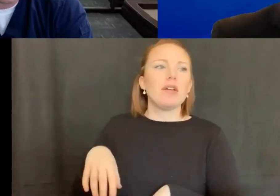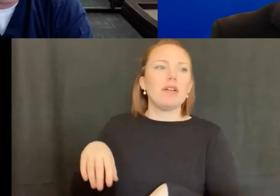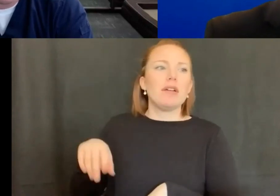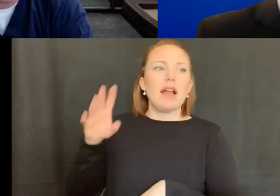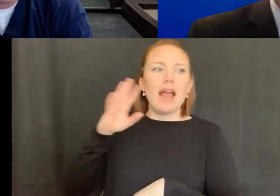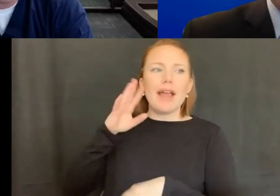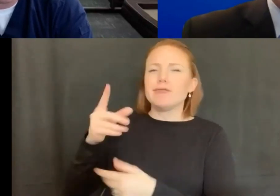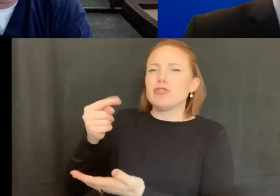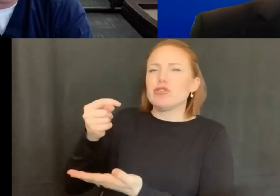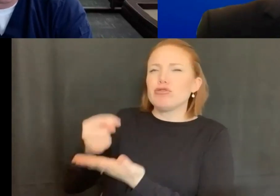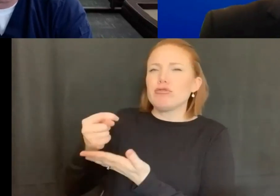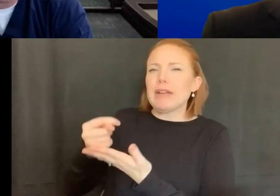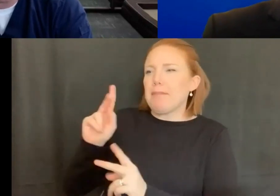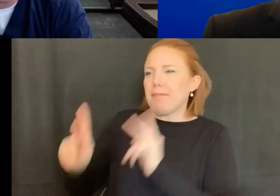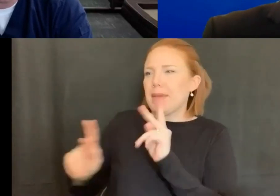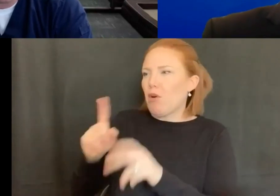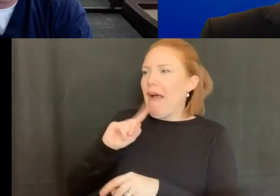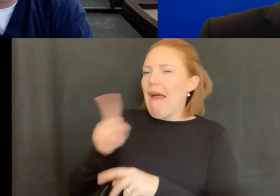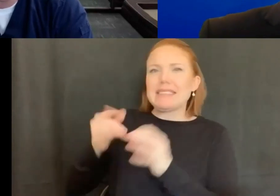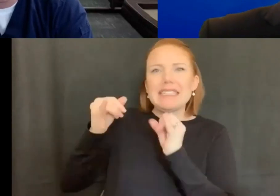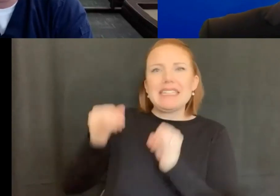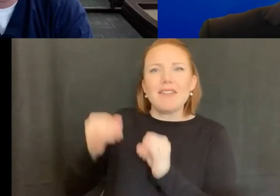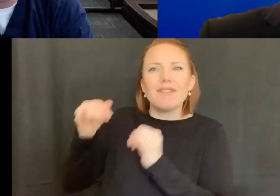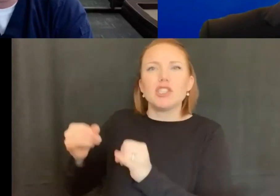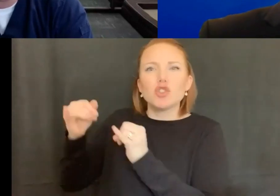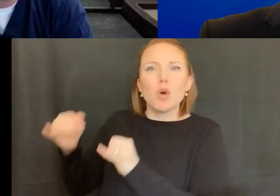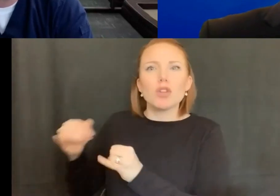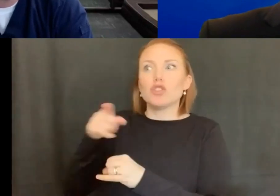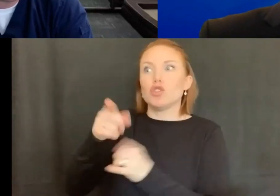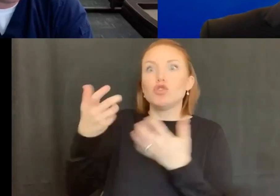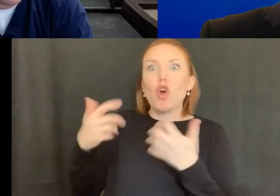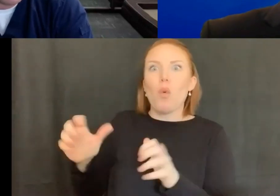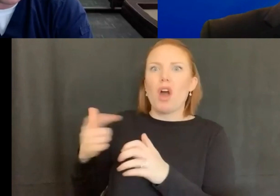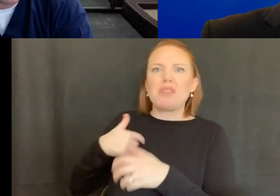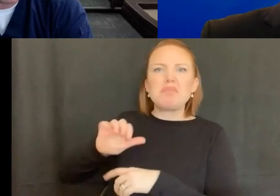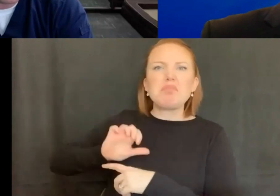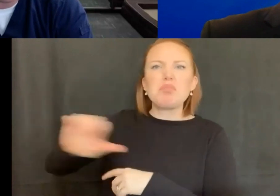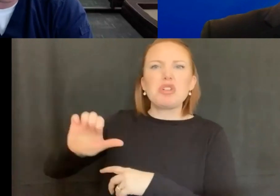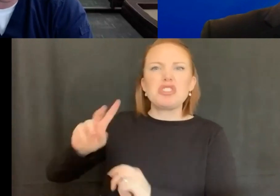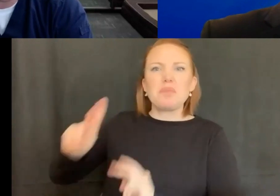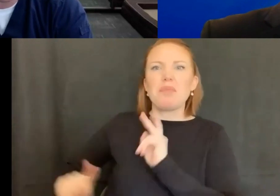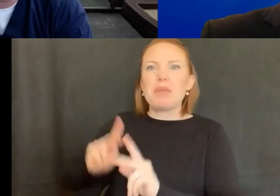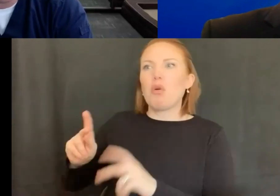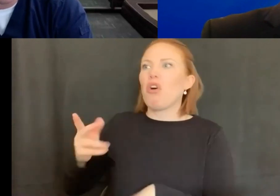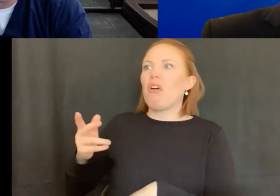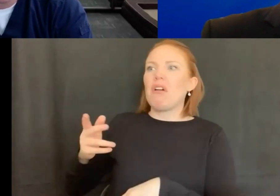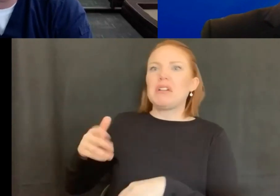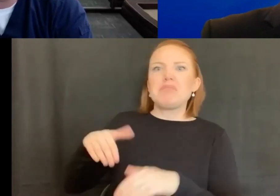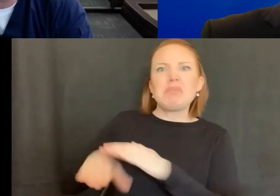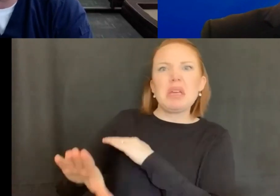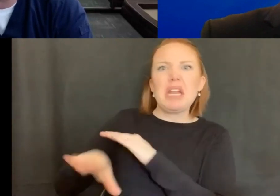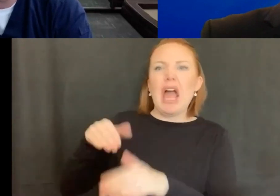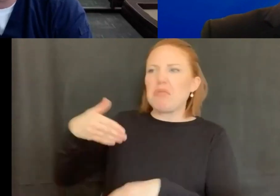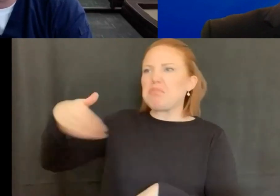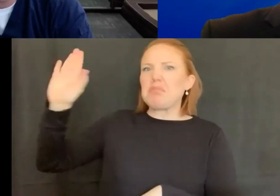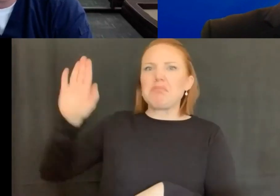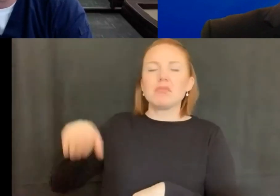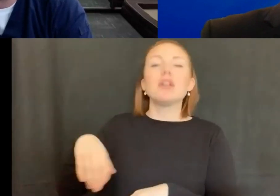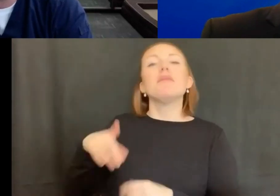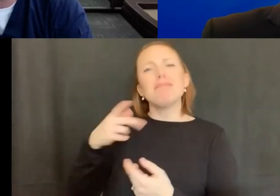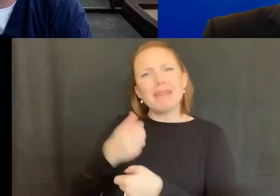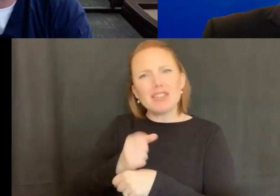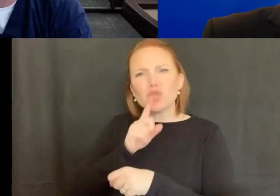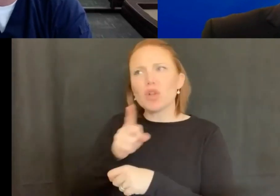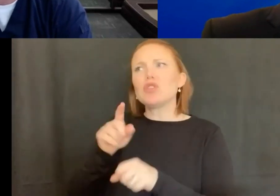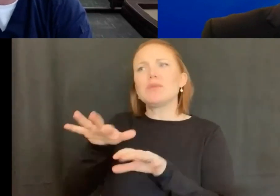individuals that they are. I mean, you don't really want to push people in and out, even if you are very busy. You want to make sure that people feel cared for,